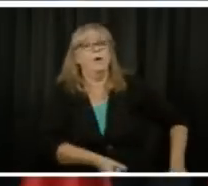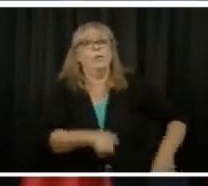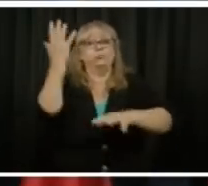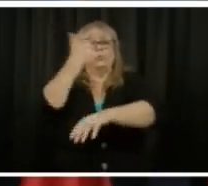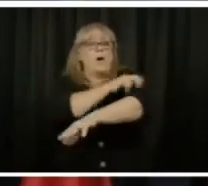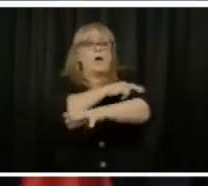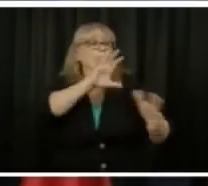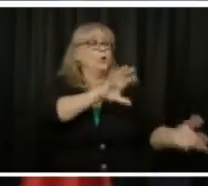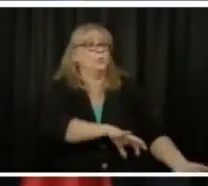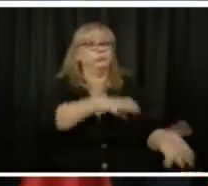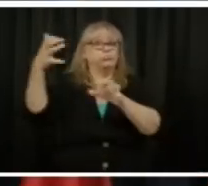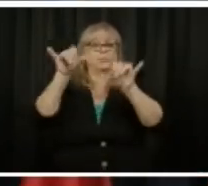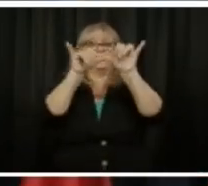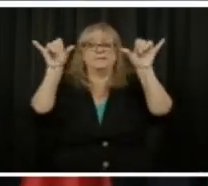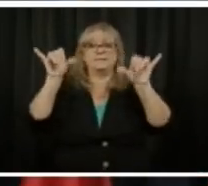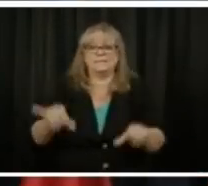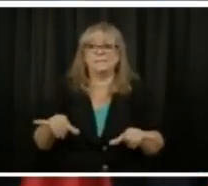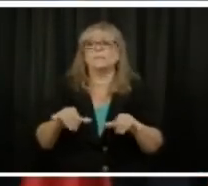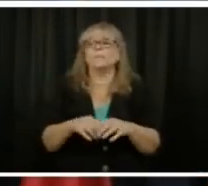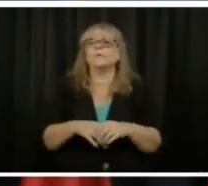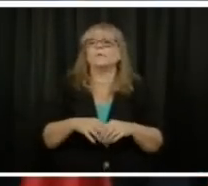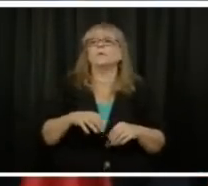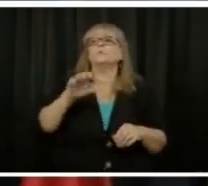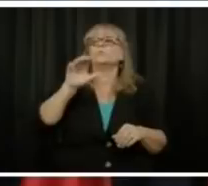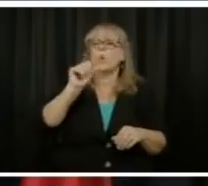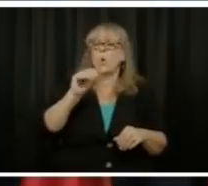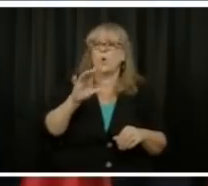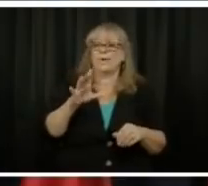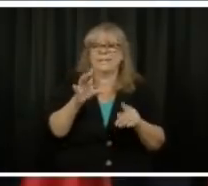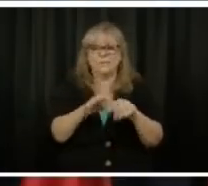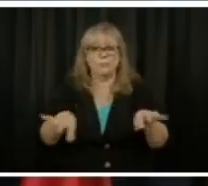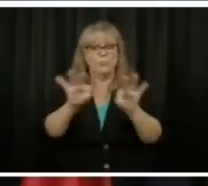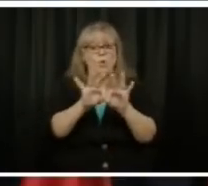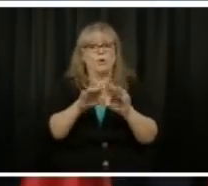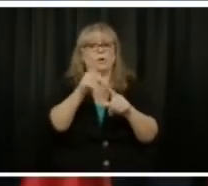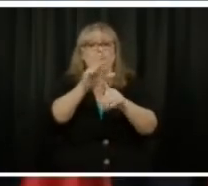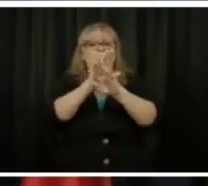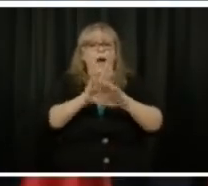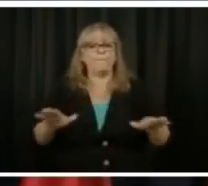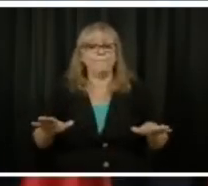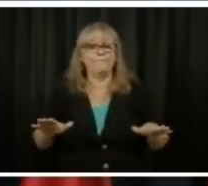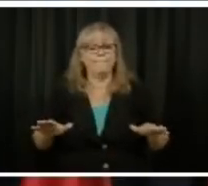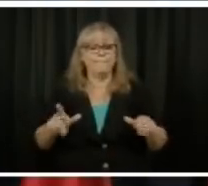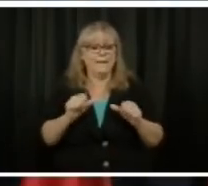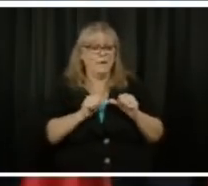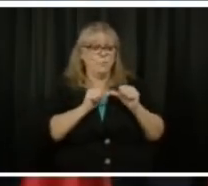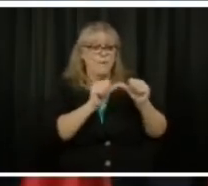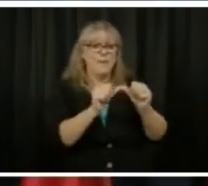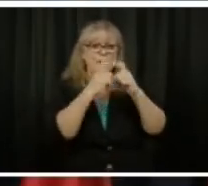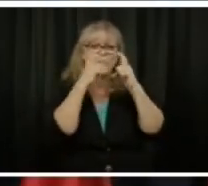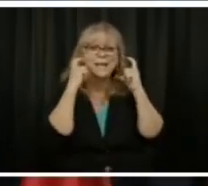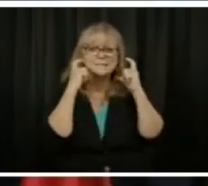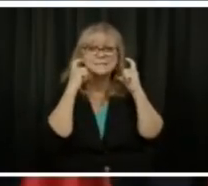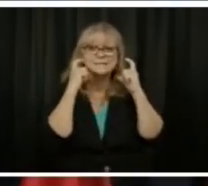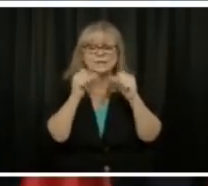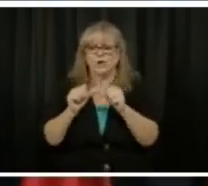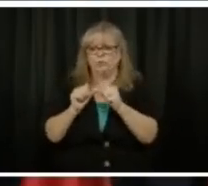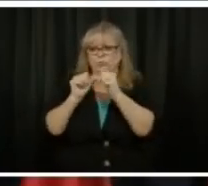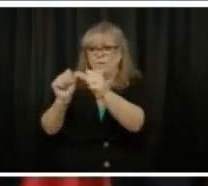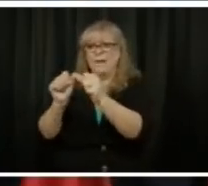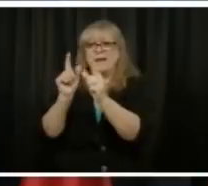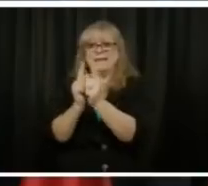up, not a time for anxiety, a time for responsibility and caution. And I know that together we can get through this. I would be happy to